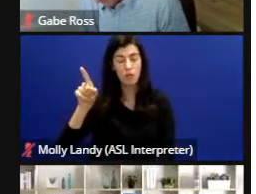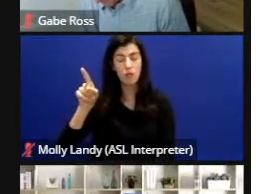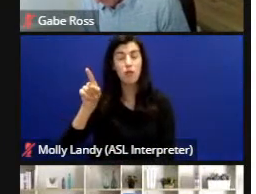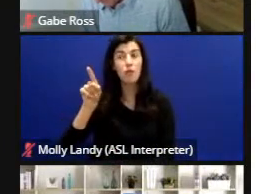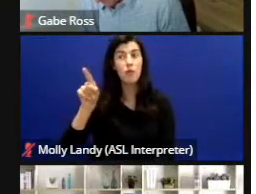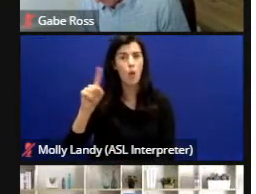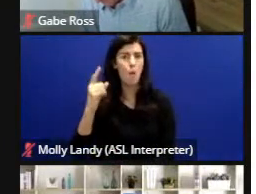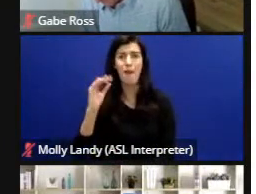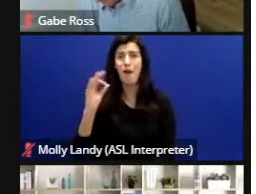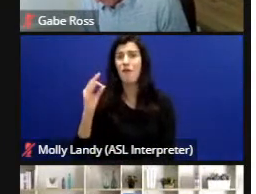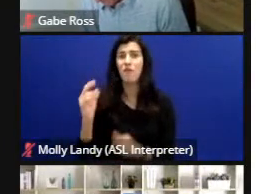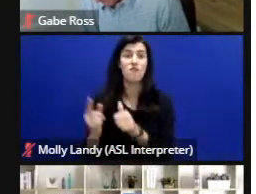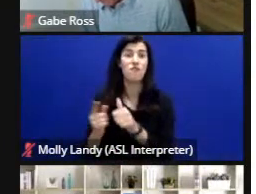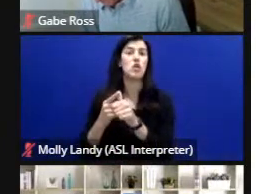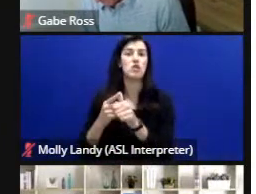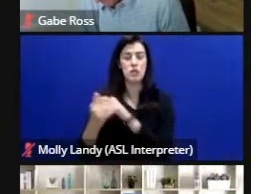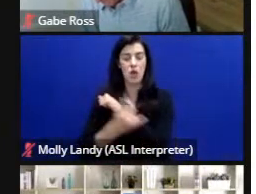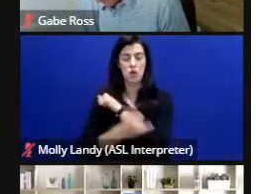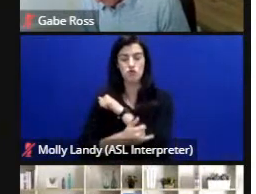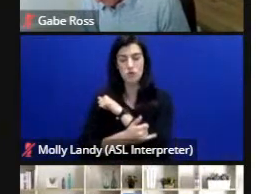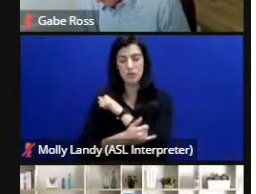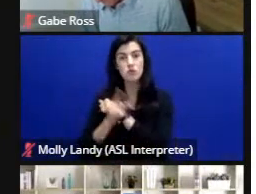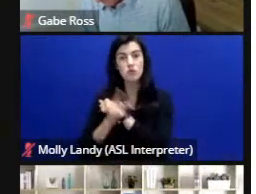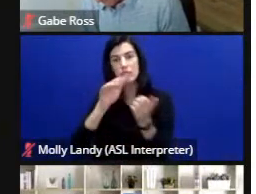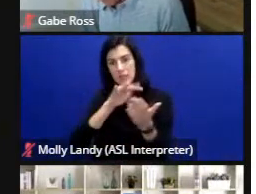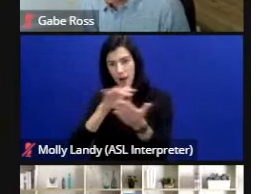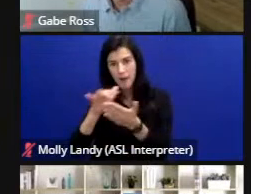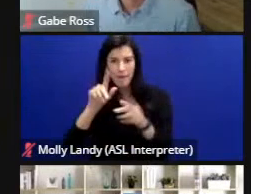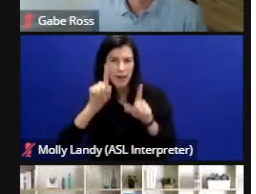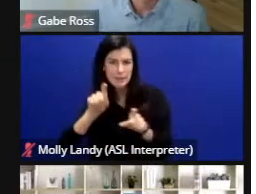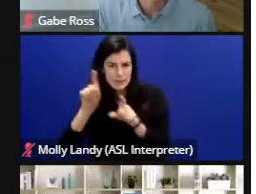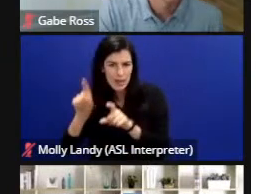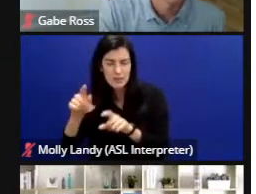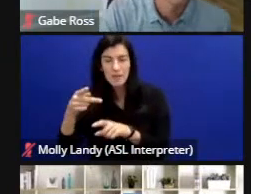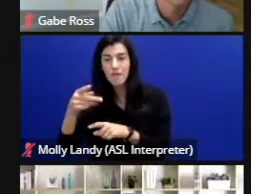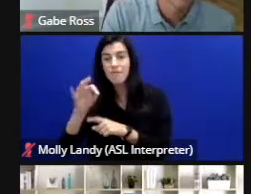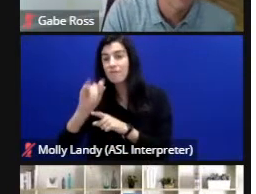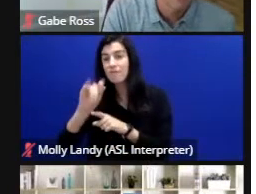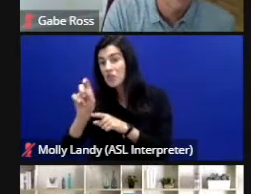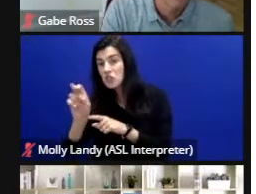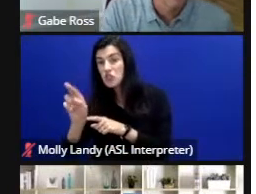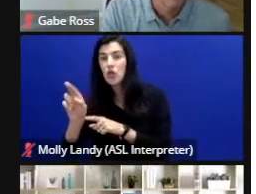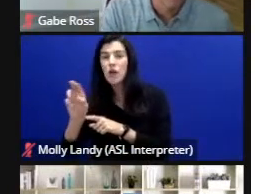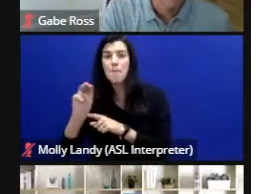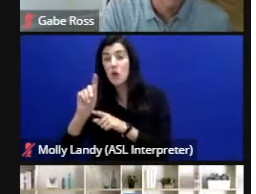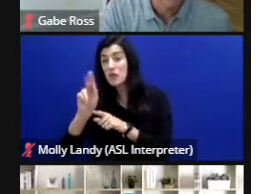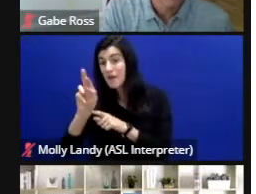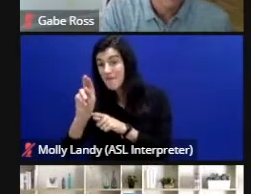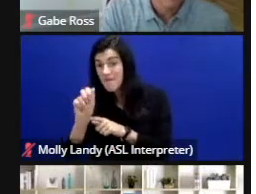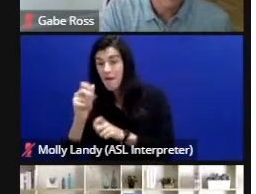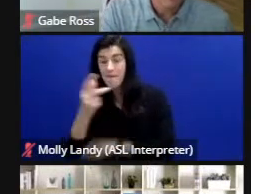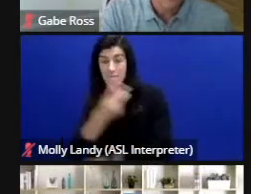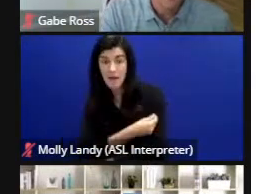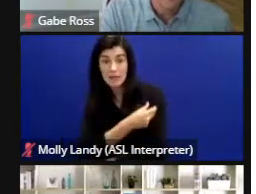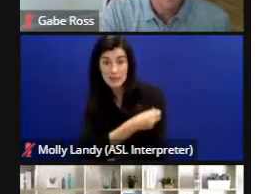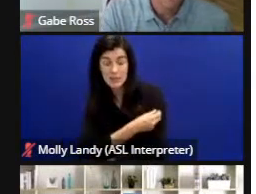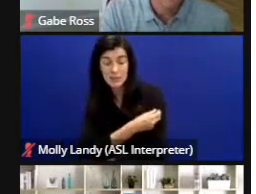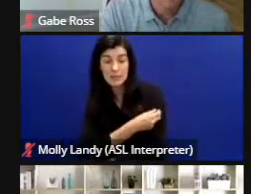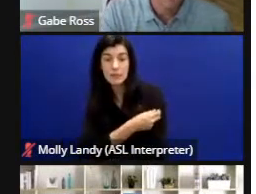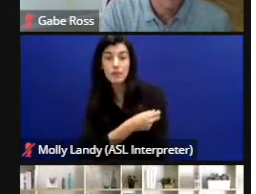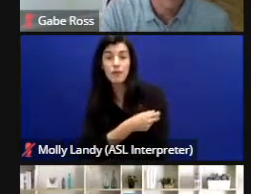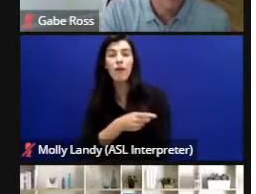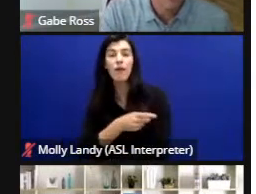to study, test, and use the Pfizer and Moderna vaccines. CNBC just reported they are in the low